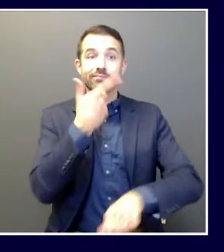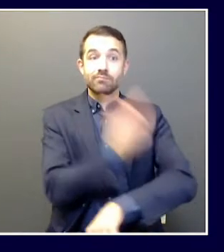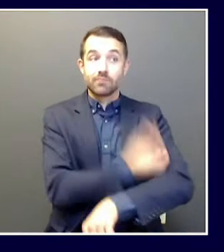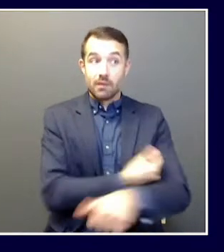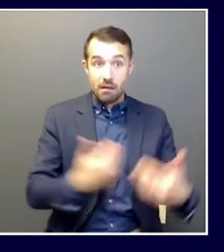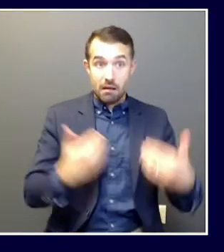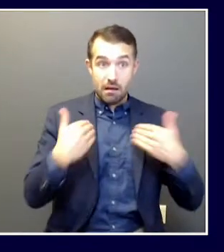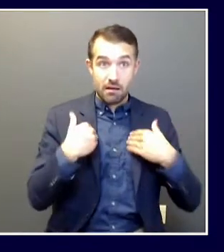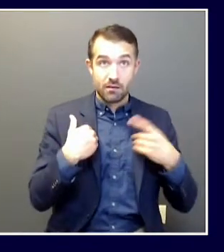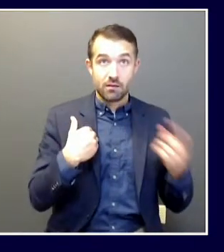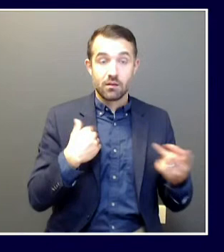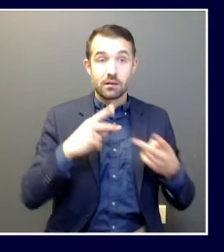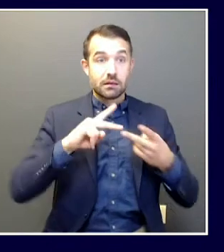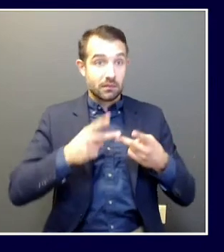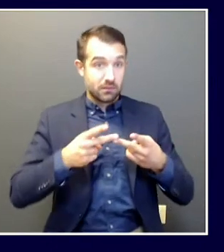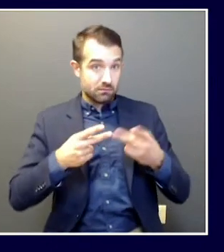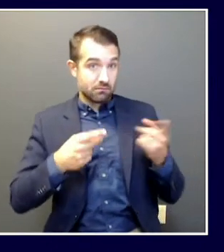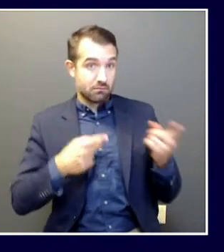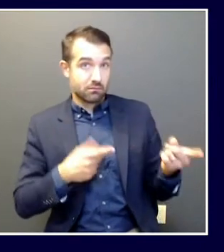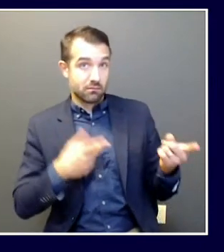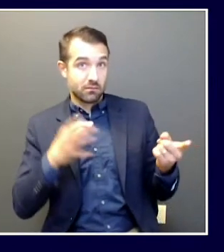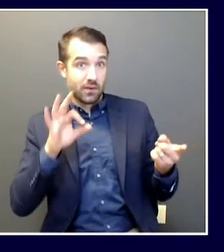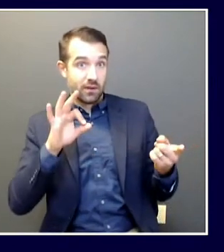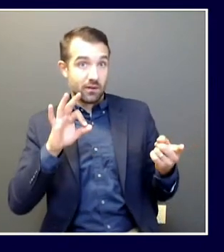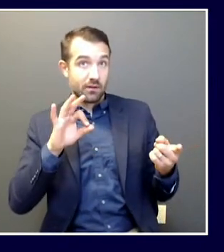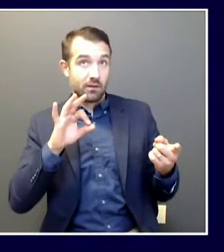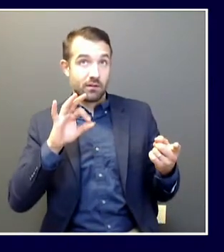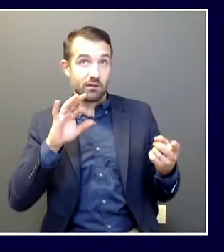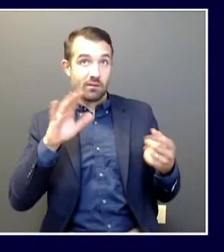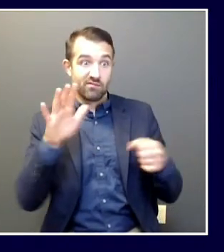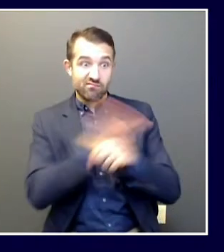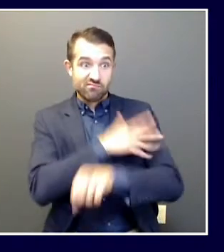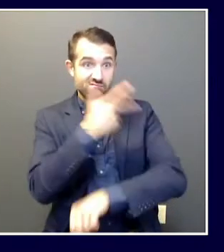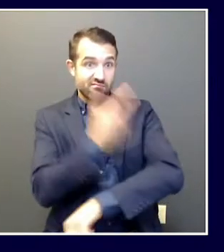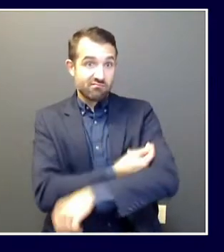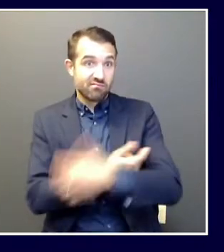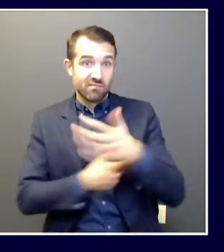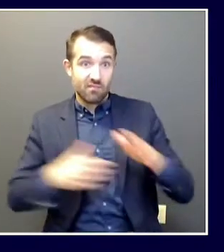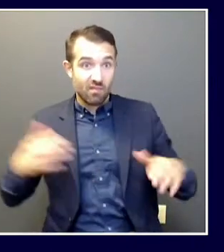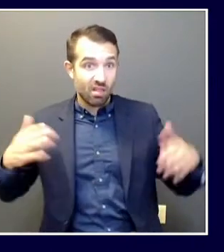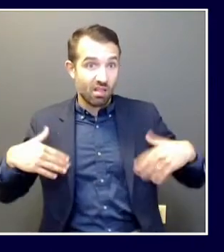vaccinated, that is okay. During this kind of enforcement period, we're running up to